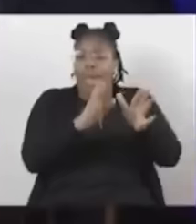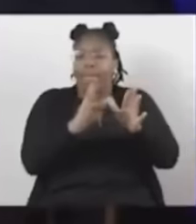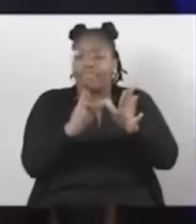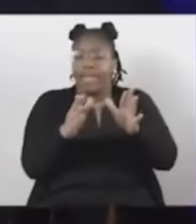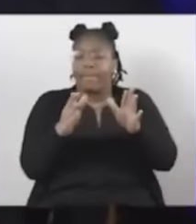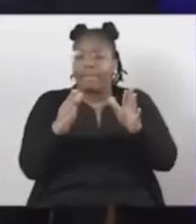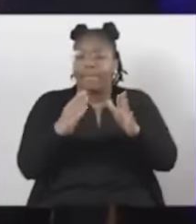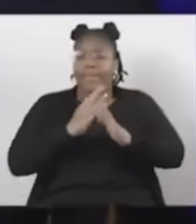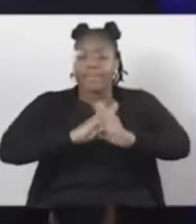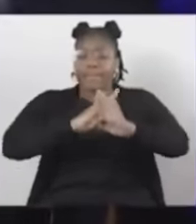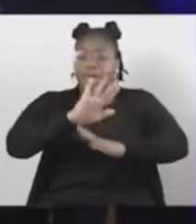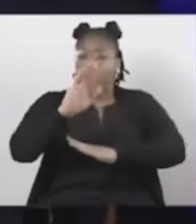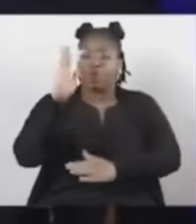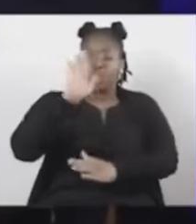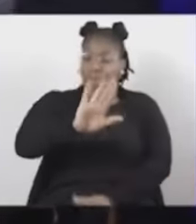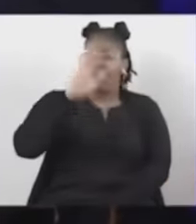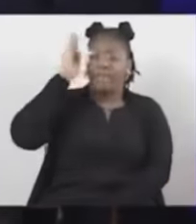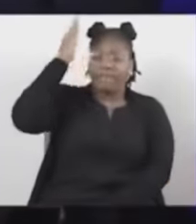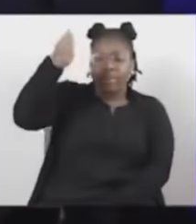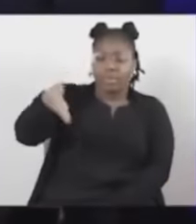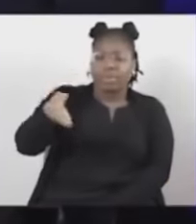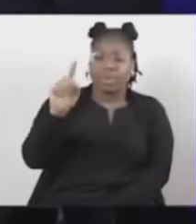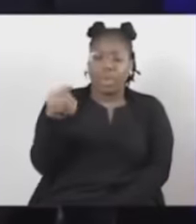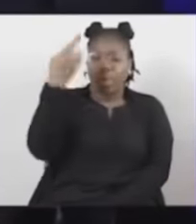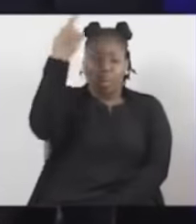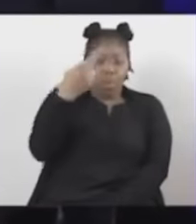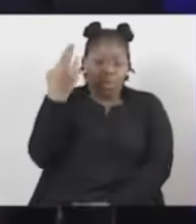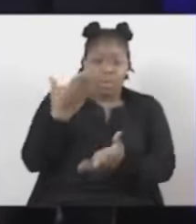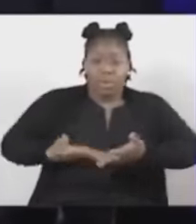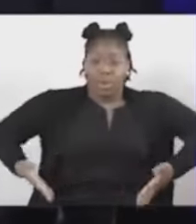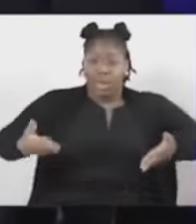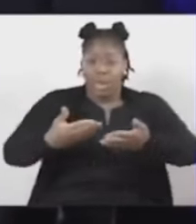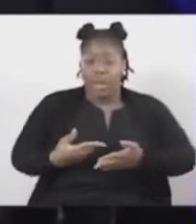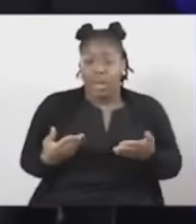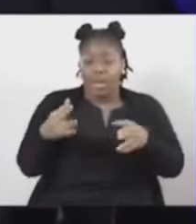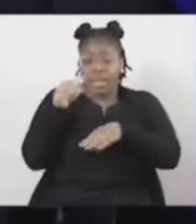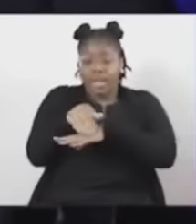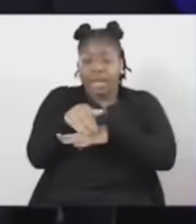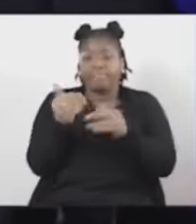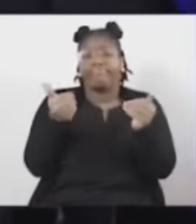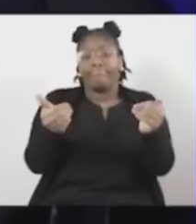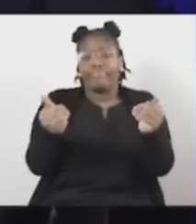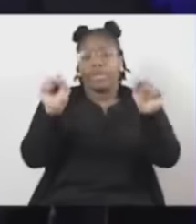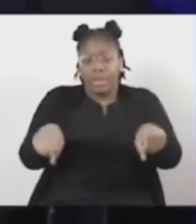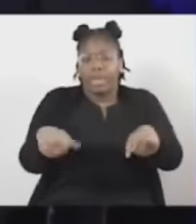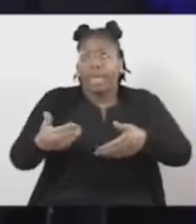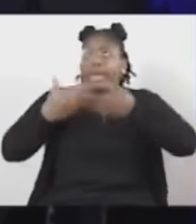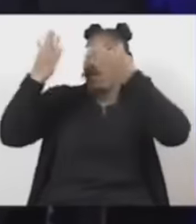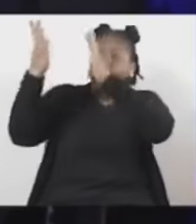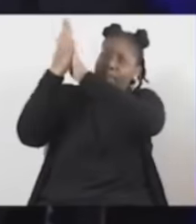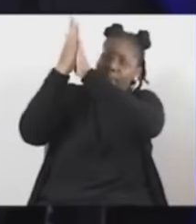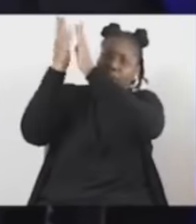future. And the only reason you in here tonight able to give God praise and worship without